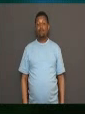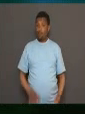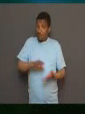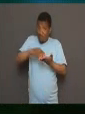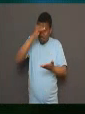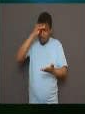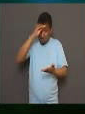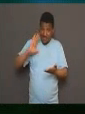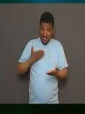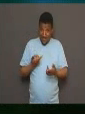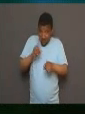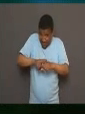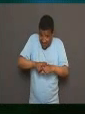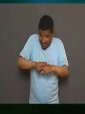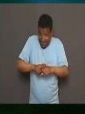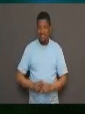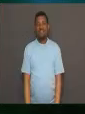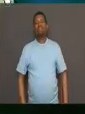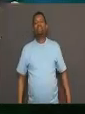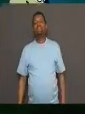Let's get back to our lesson.